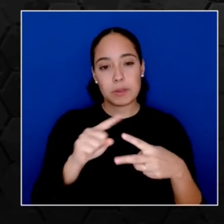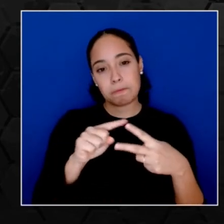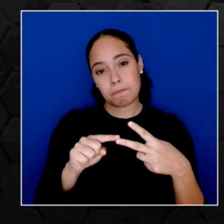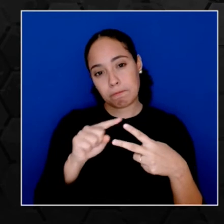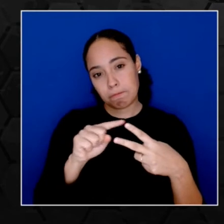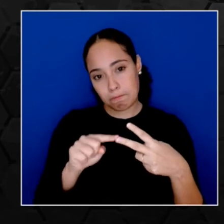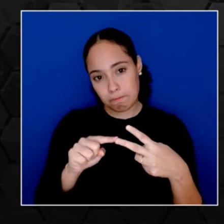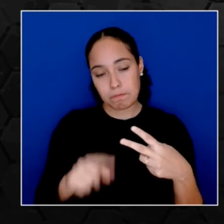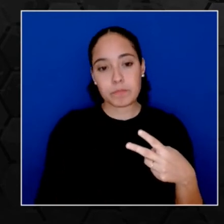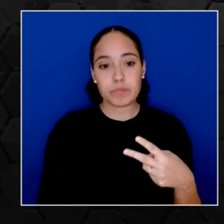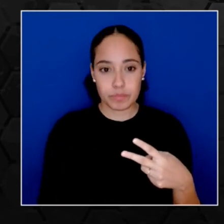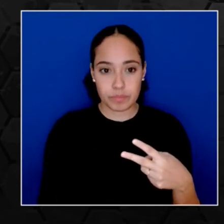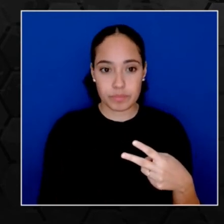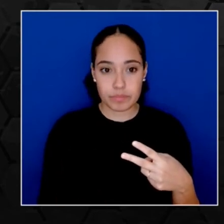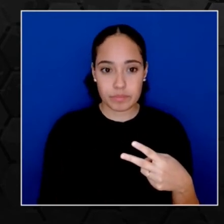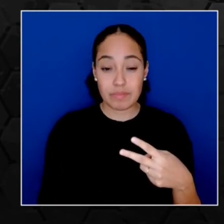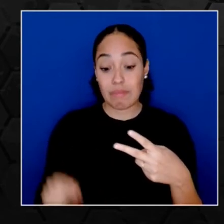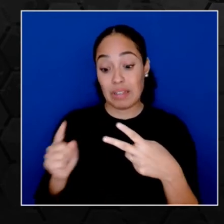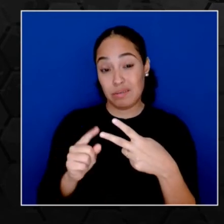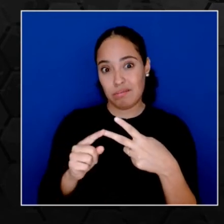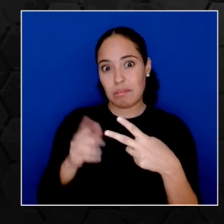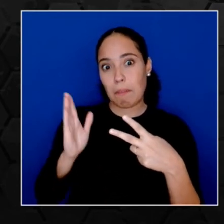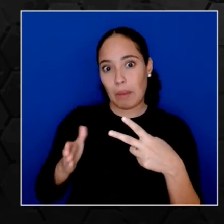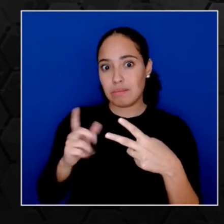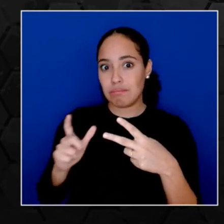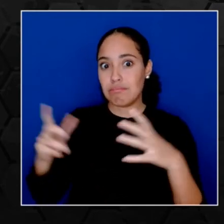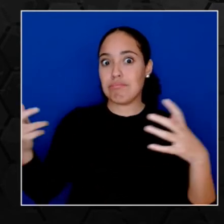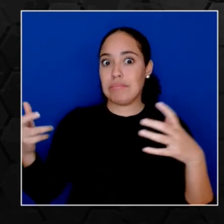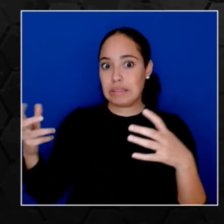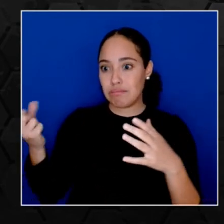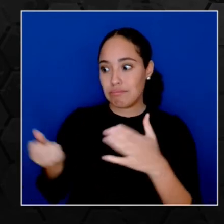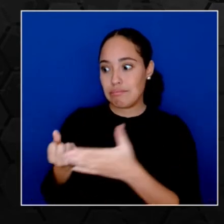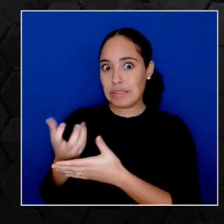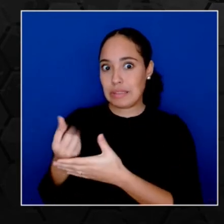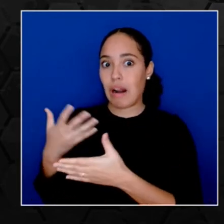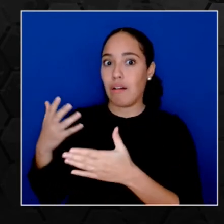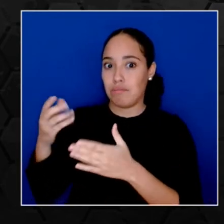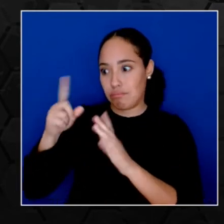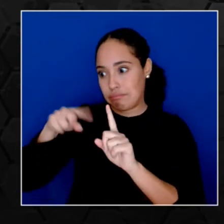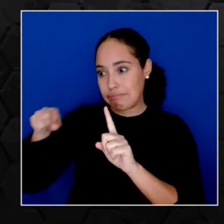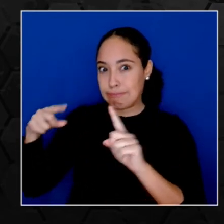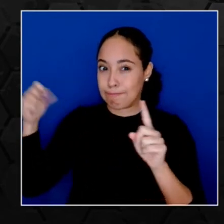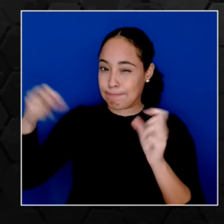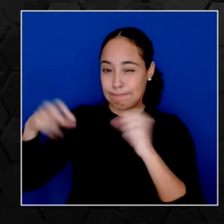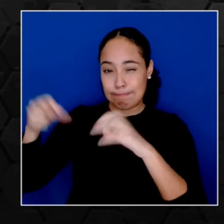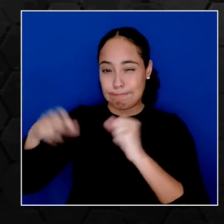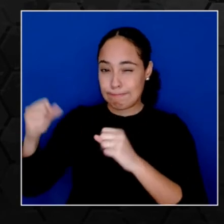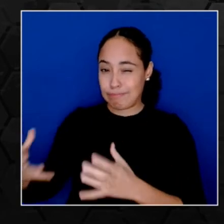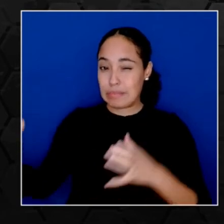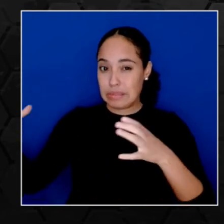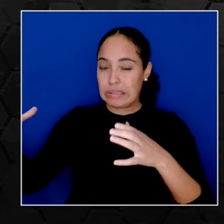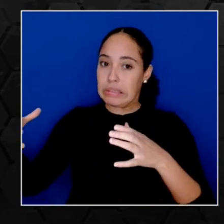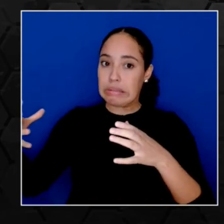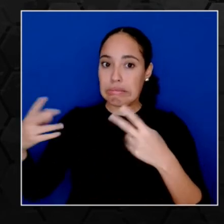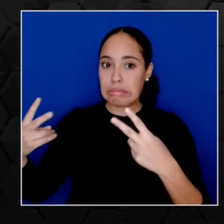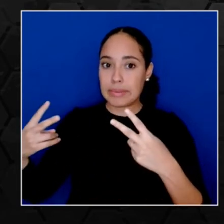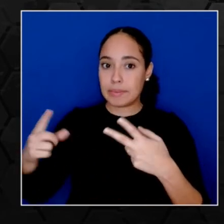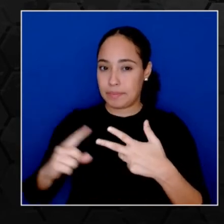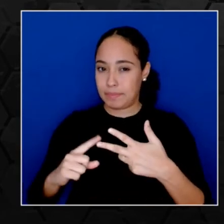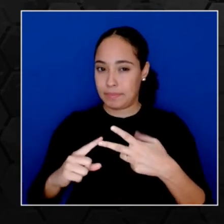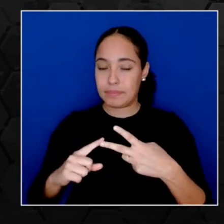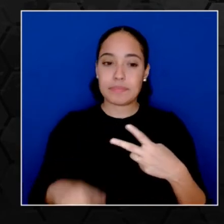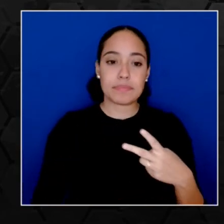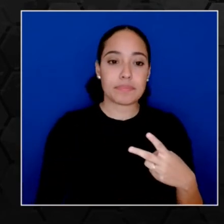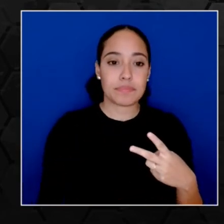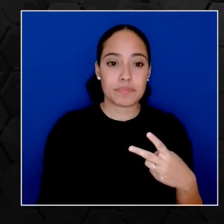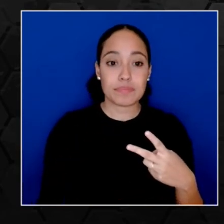like data. And also one more thing regarding this service is that like all the data should be present in a normal like different